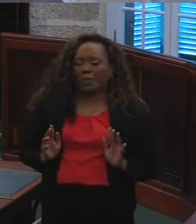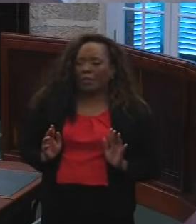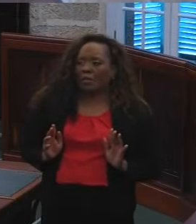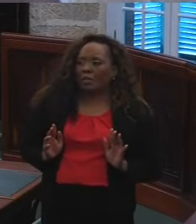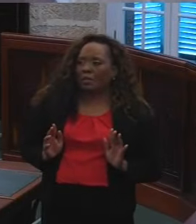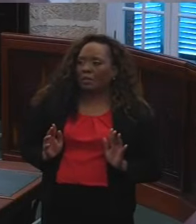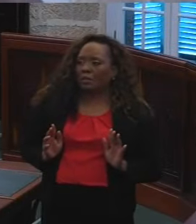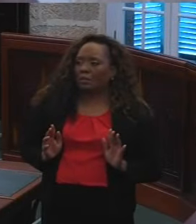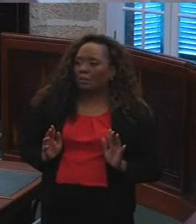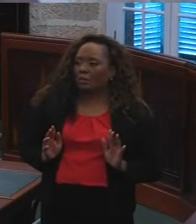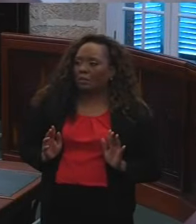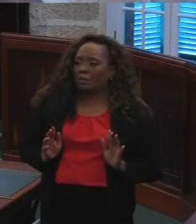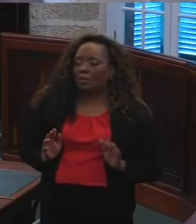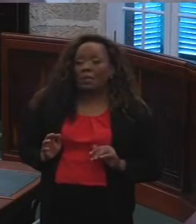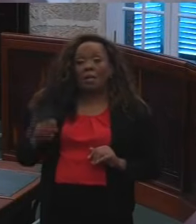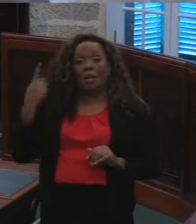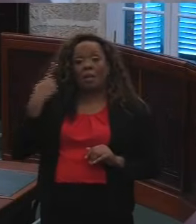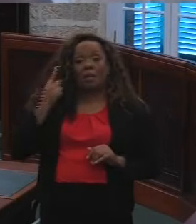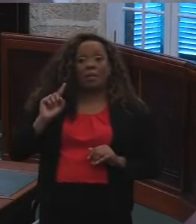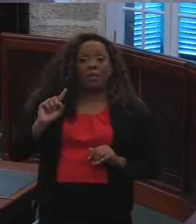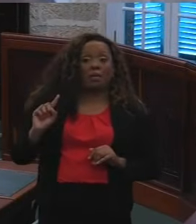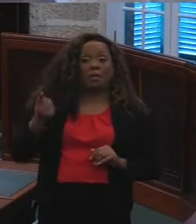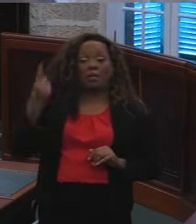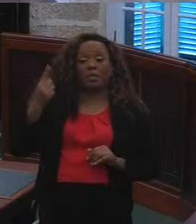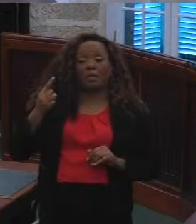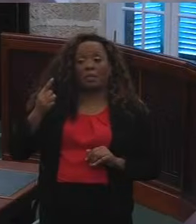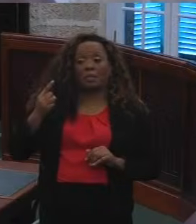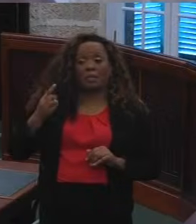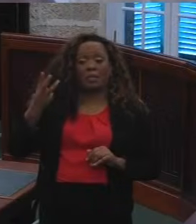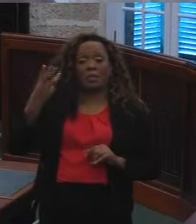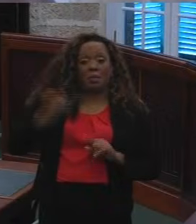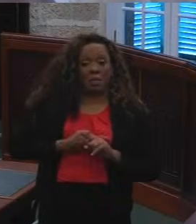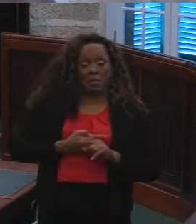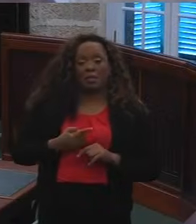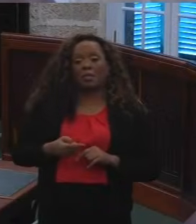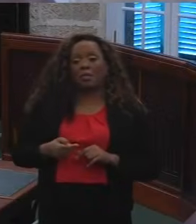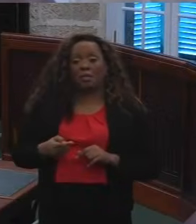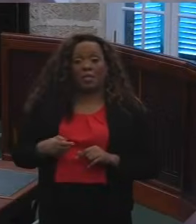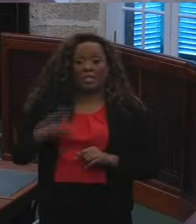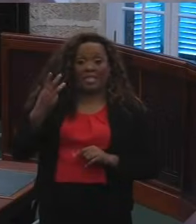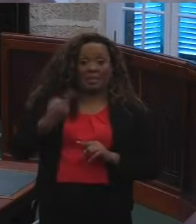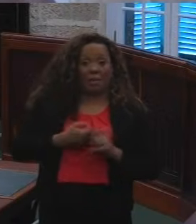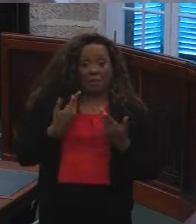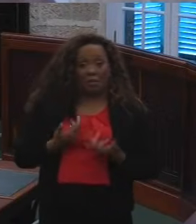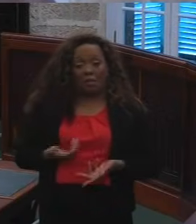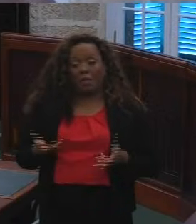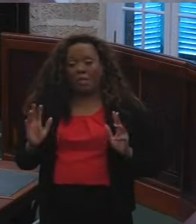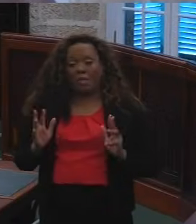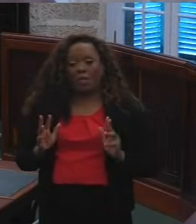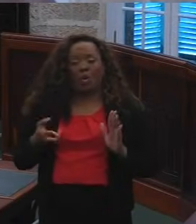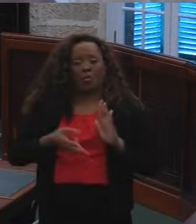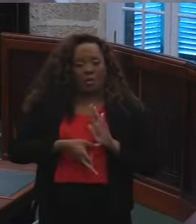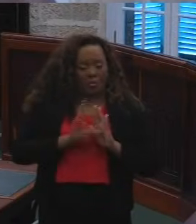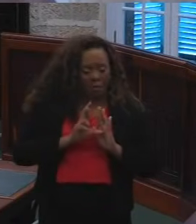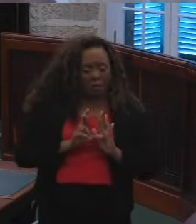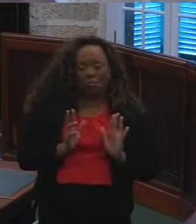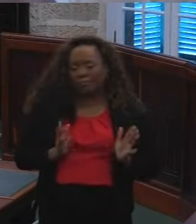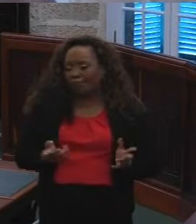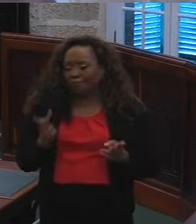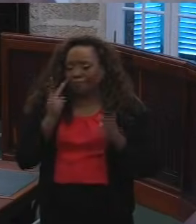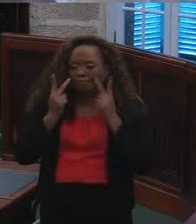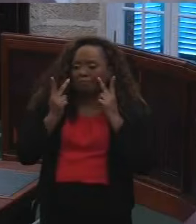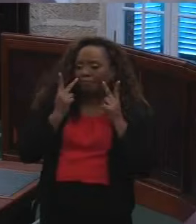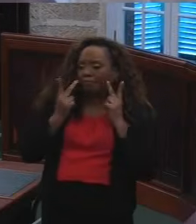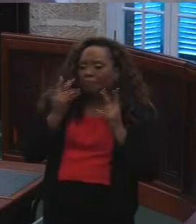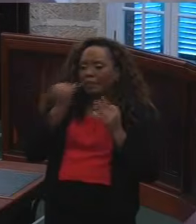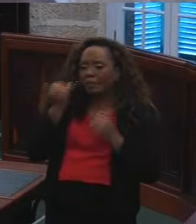initially that for the first 6 months, and then afterwards we will review to find out if there are any other facilities or any other family members that would